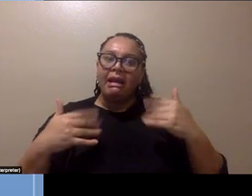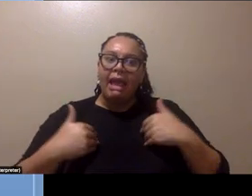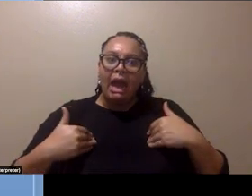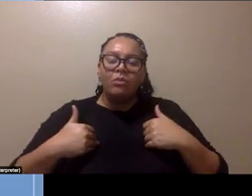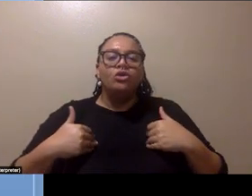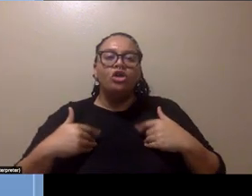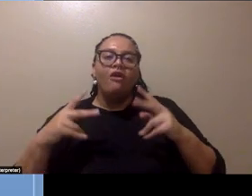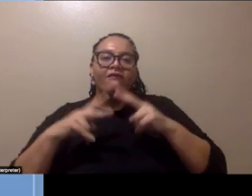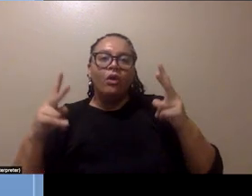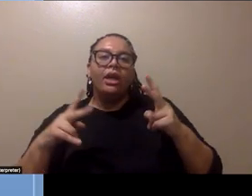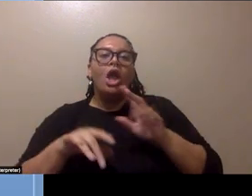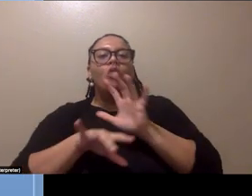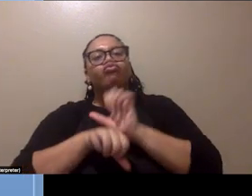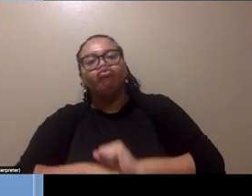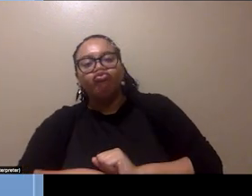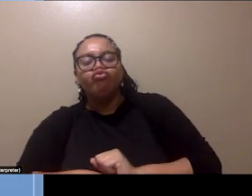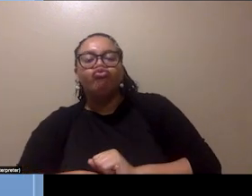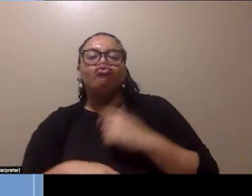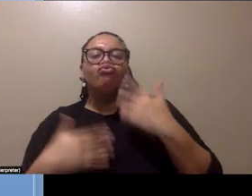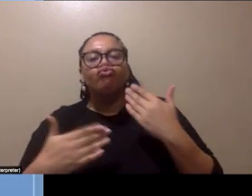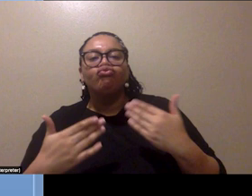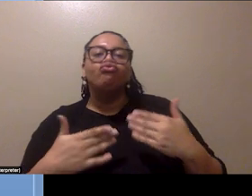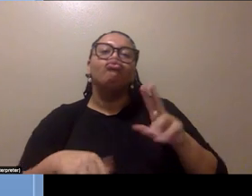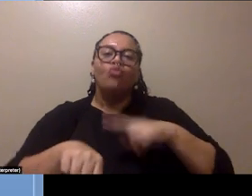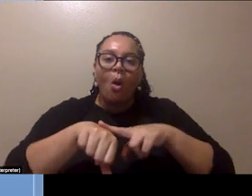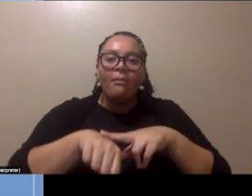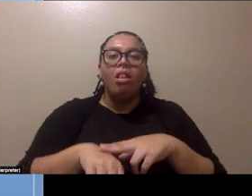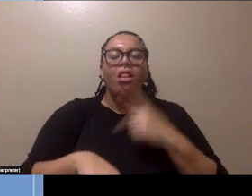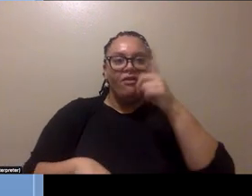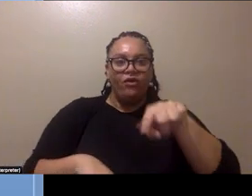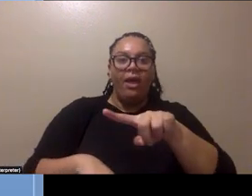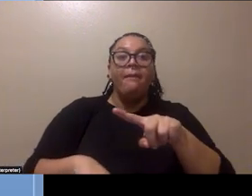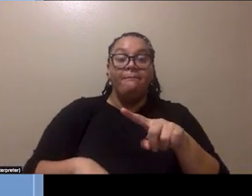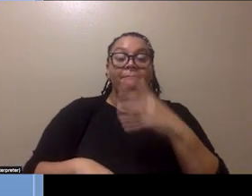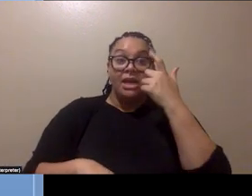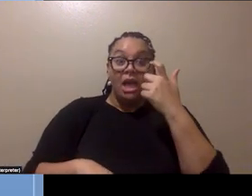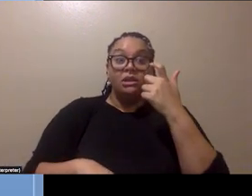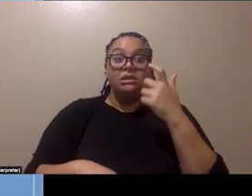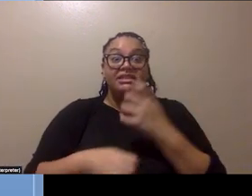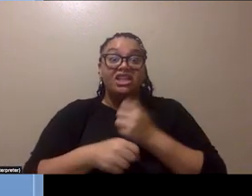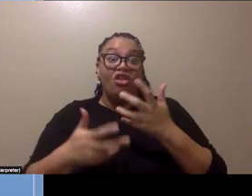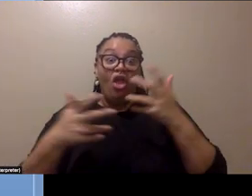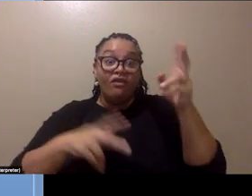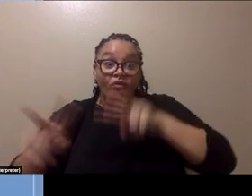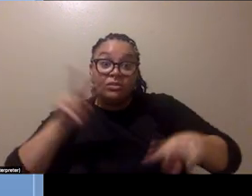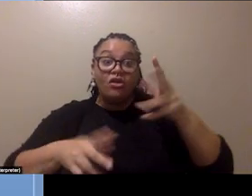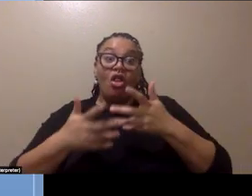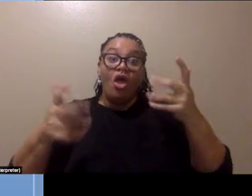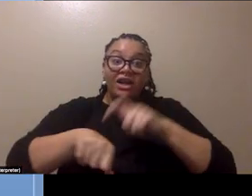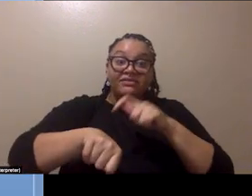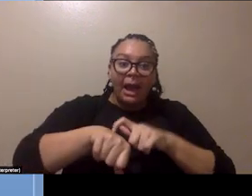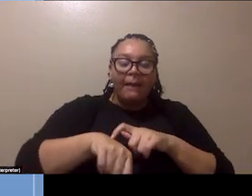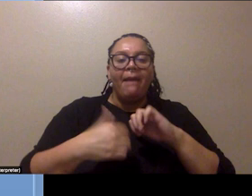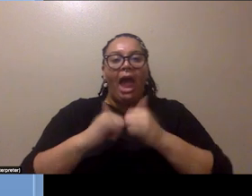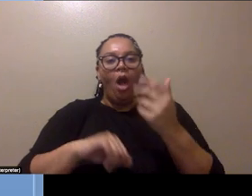that they nest, to that different coloration and structure of the bark, that it really does take a lot of observation and a lot of time